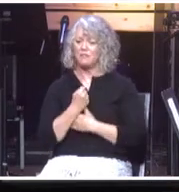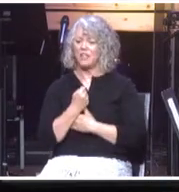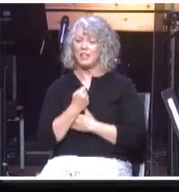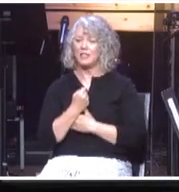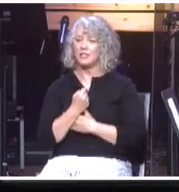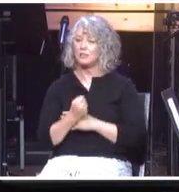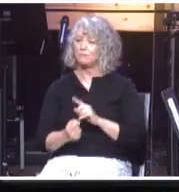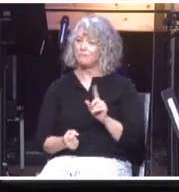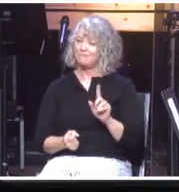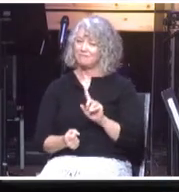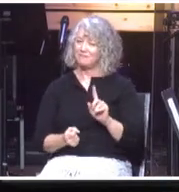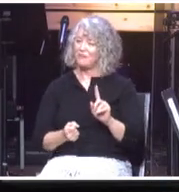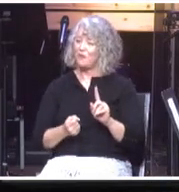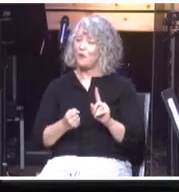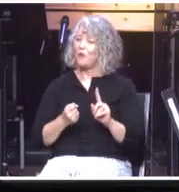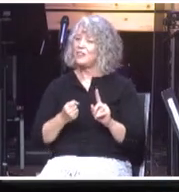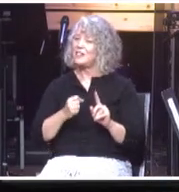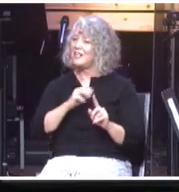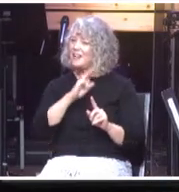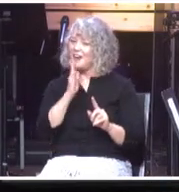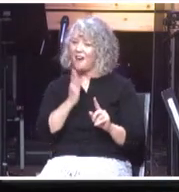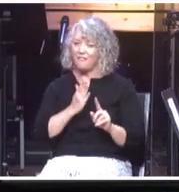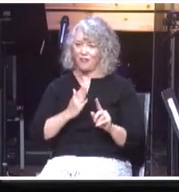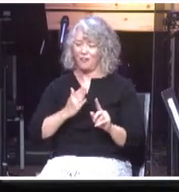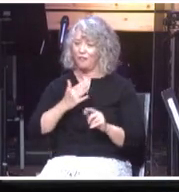we must never lose sight of who we are in Christ.